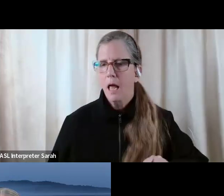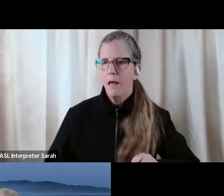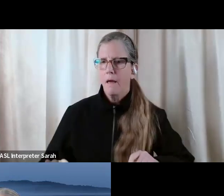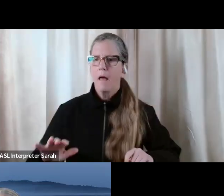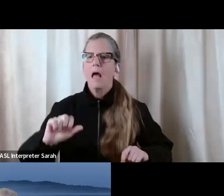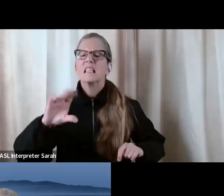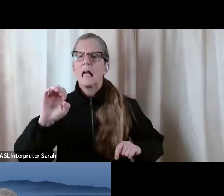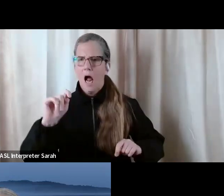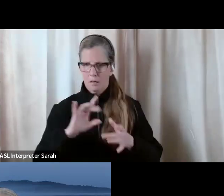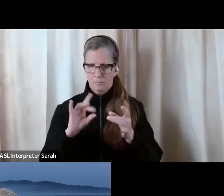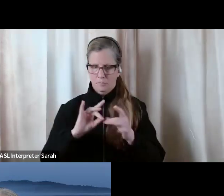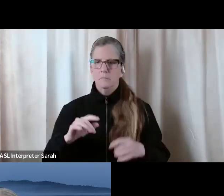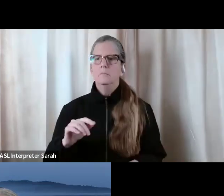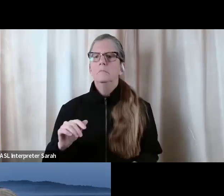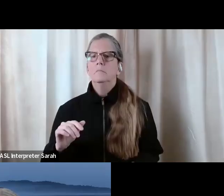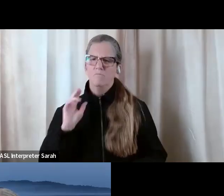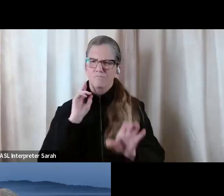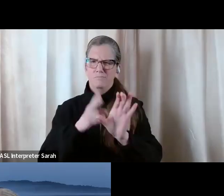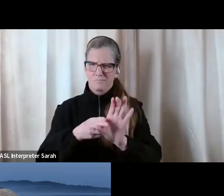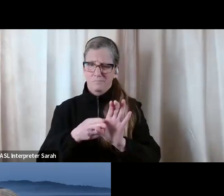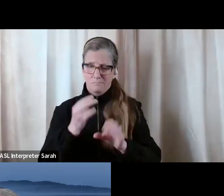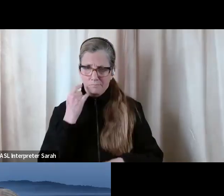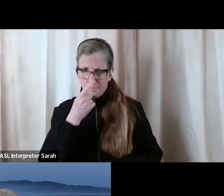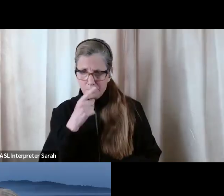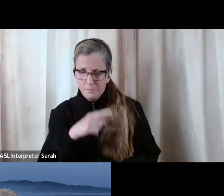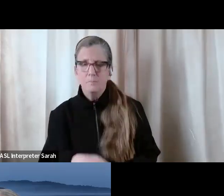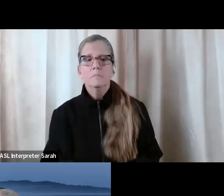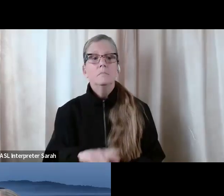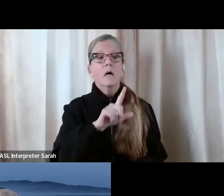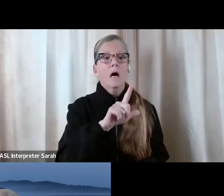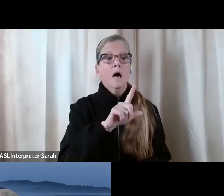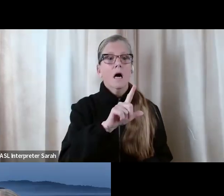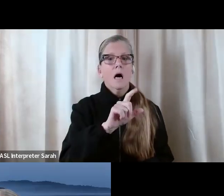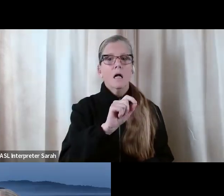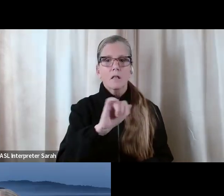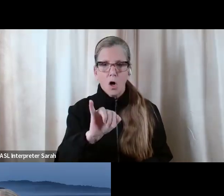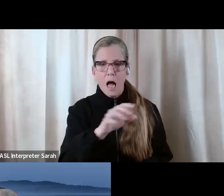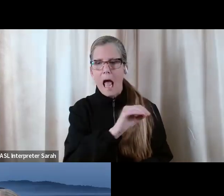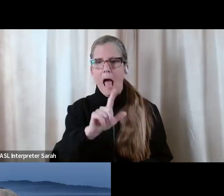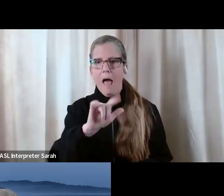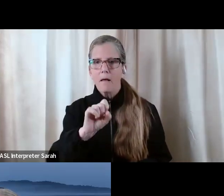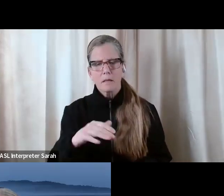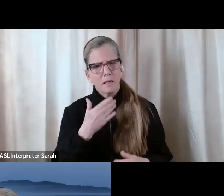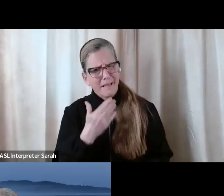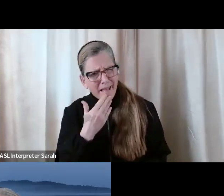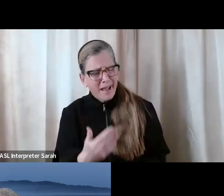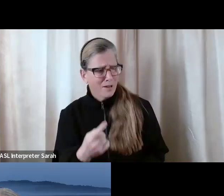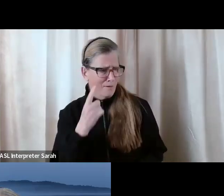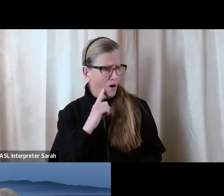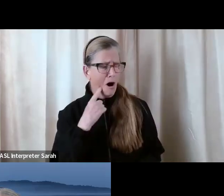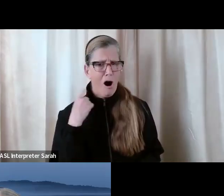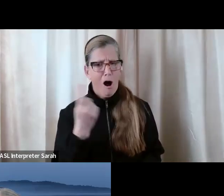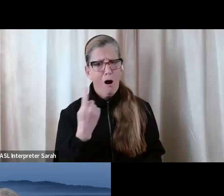Thanks. I think, thank you, Loy and Lisa, for continuing to make yourself